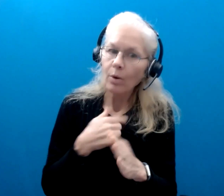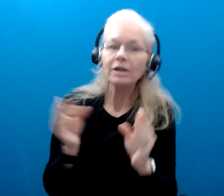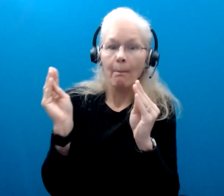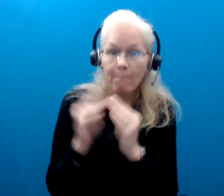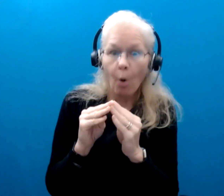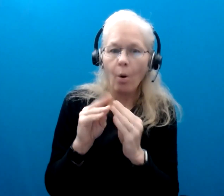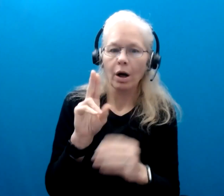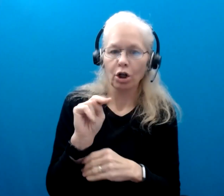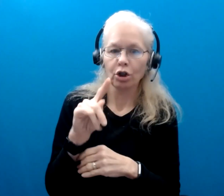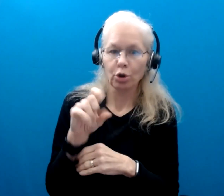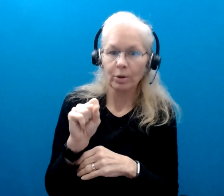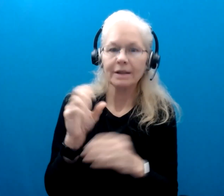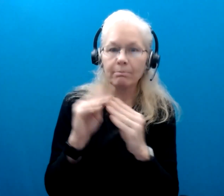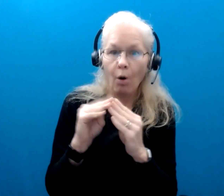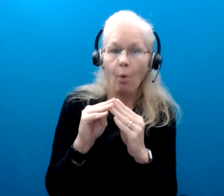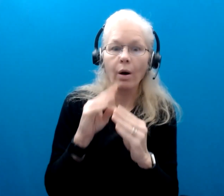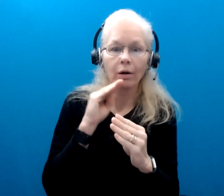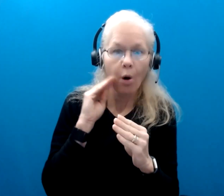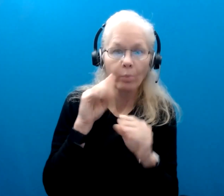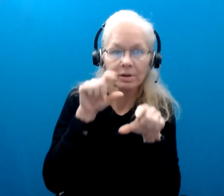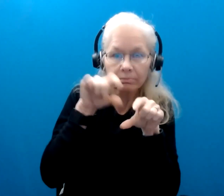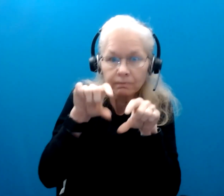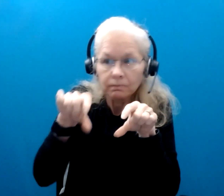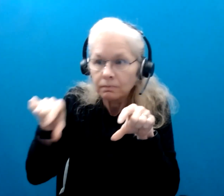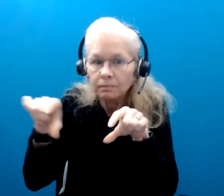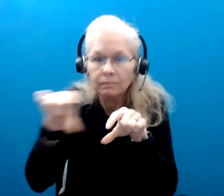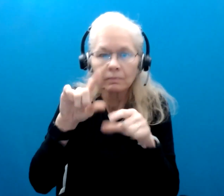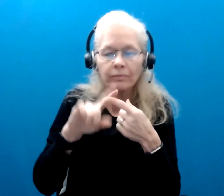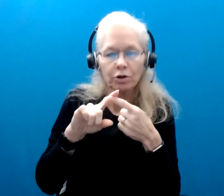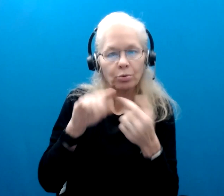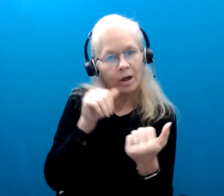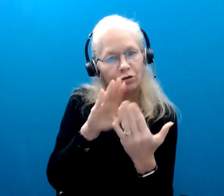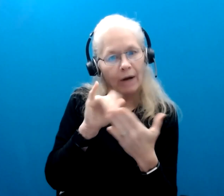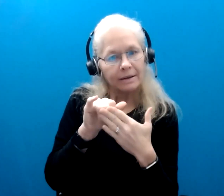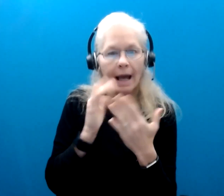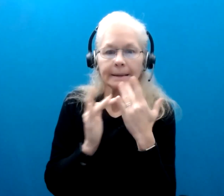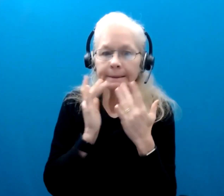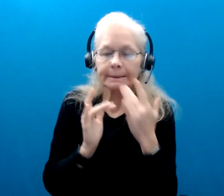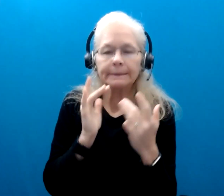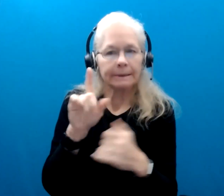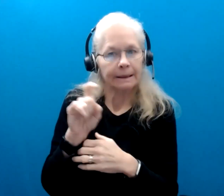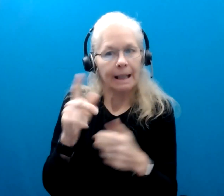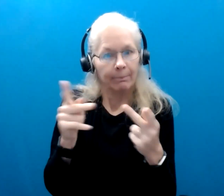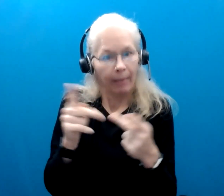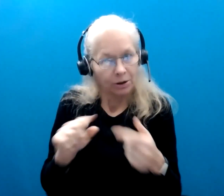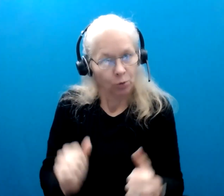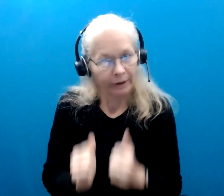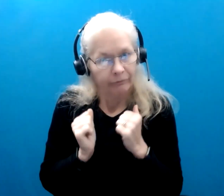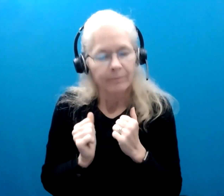address the gaps in the county's housing at this time. And then again, with the monitoring, looking at